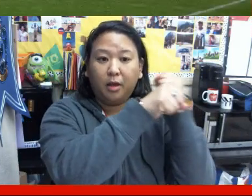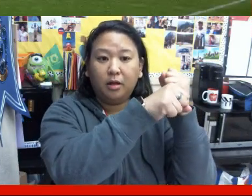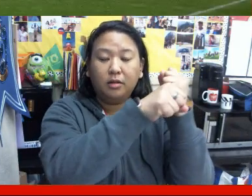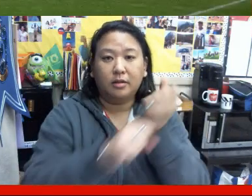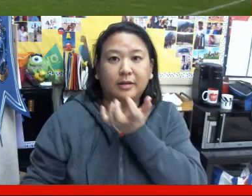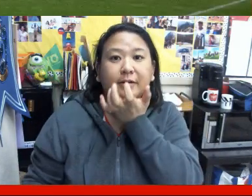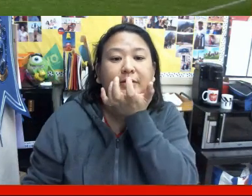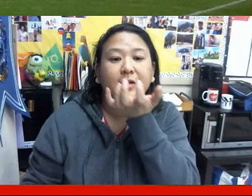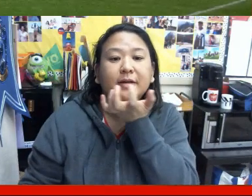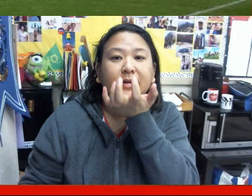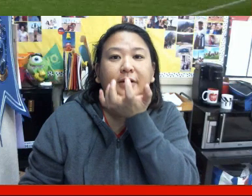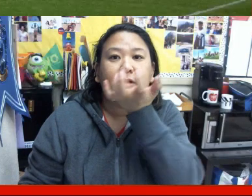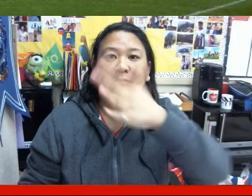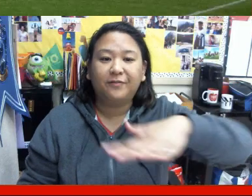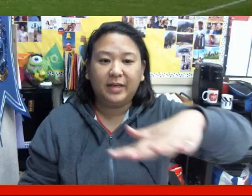Baseball,